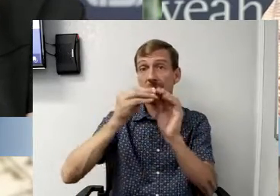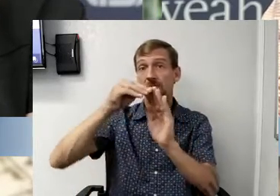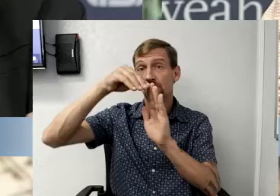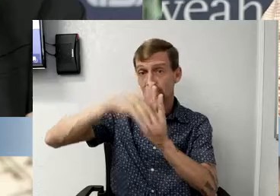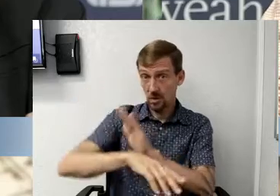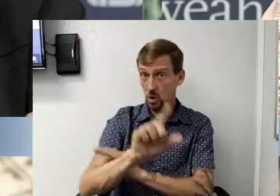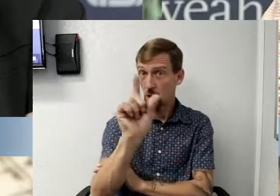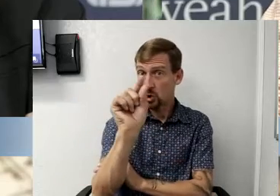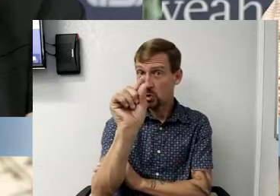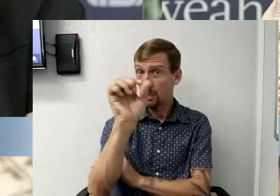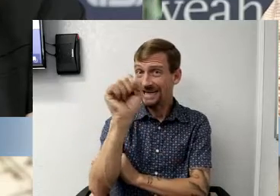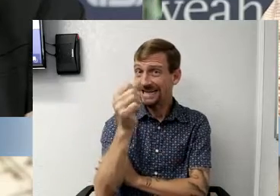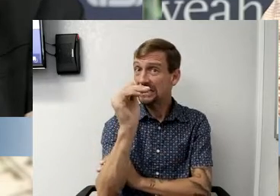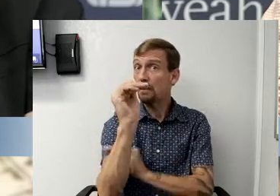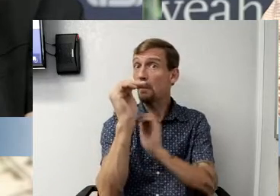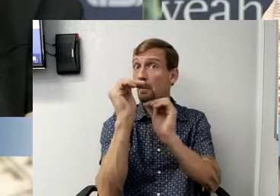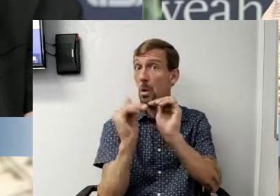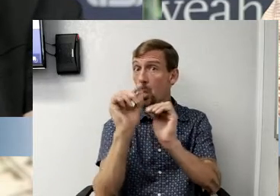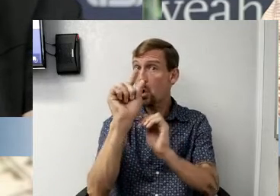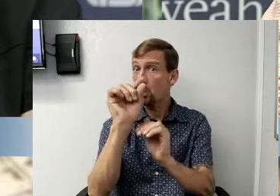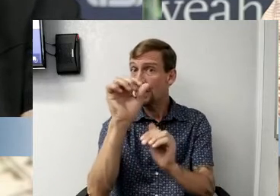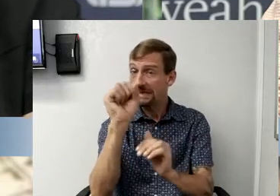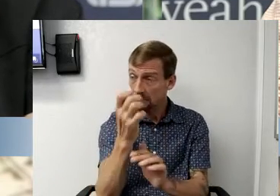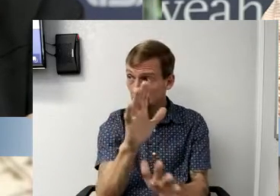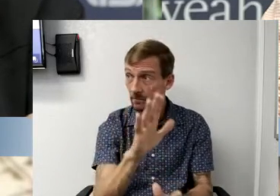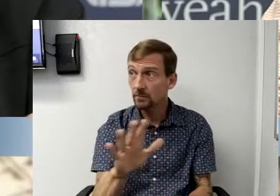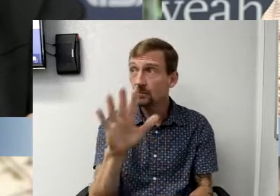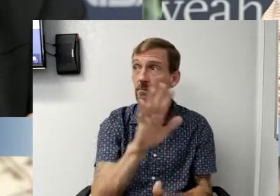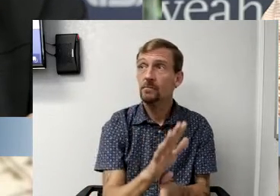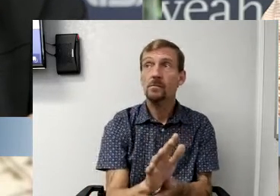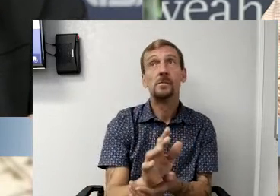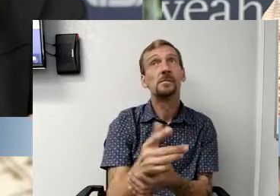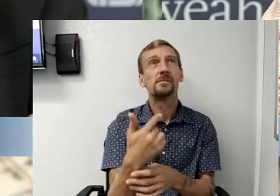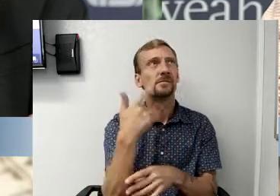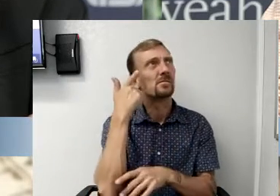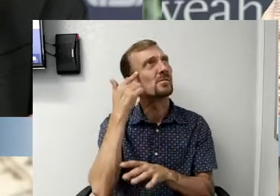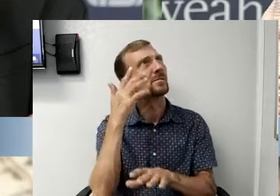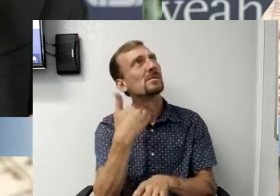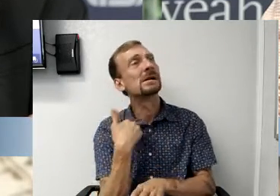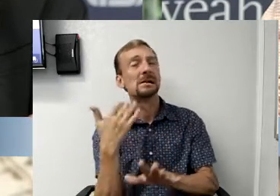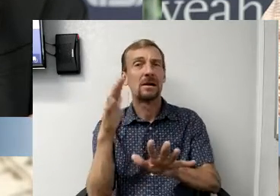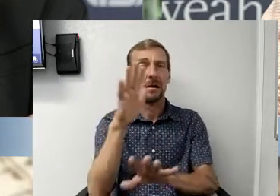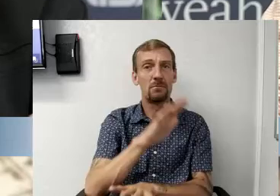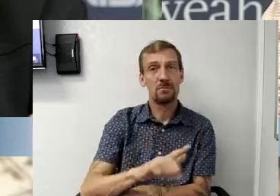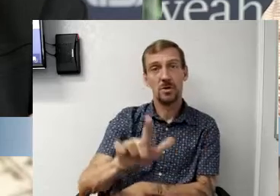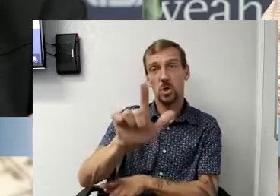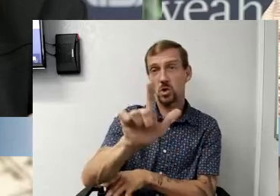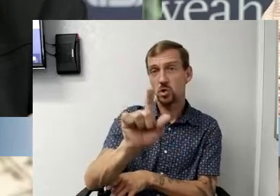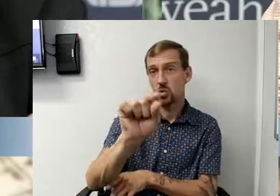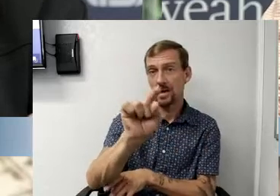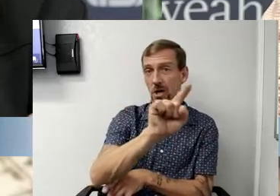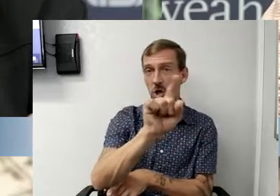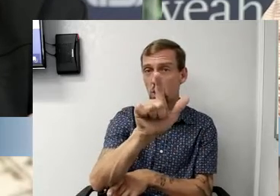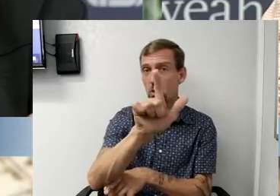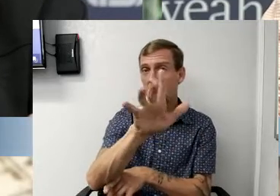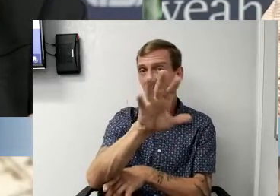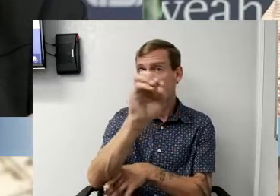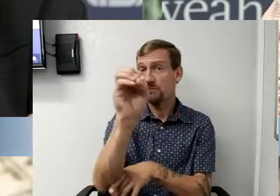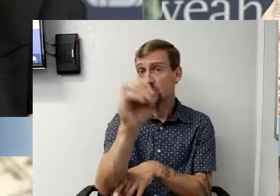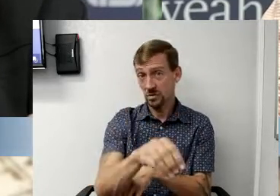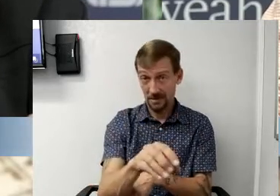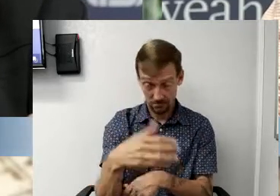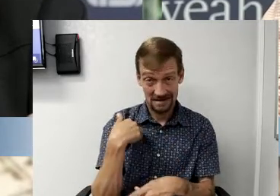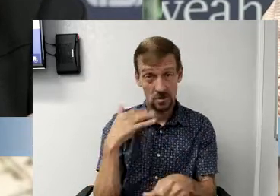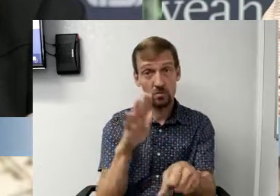good. which is great for them, and that things have stabilized, and they had about 20 to 25% capacity, as well as some critical